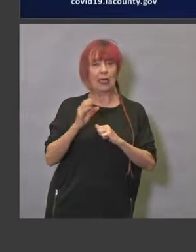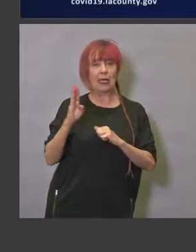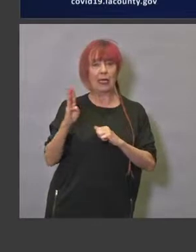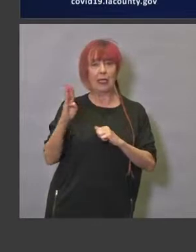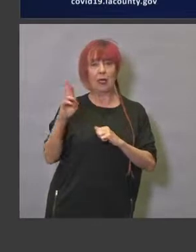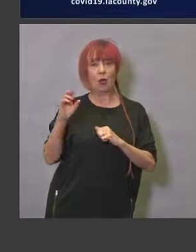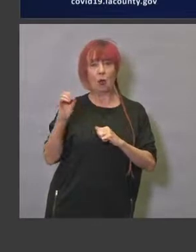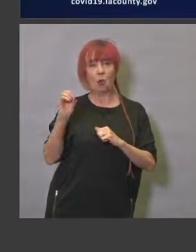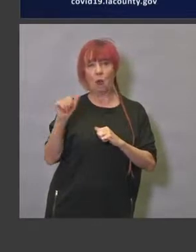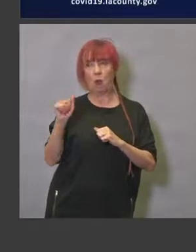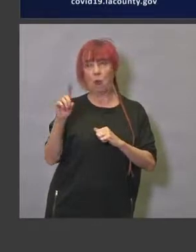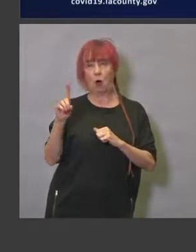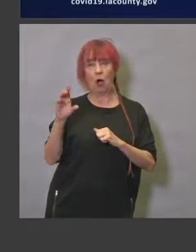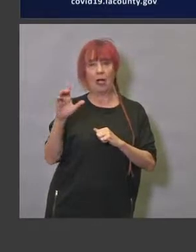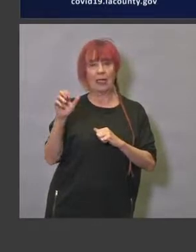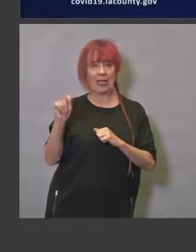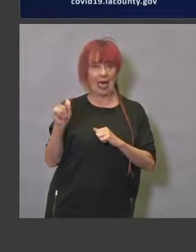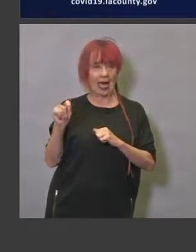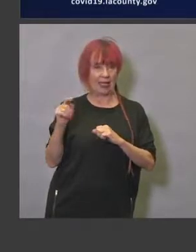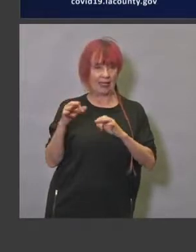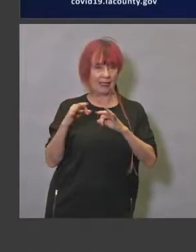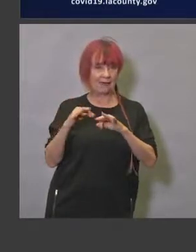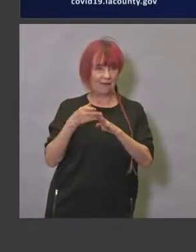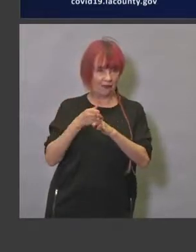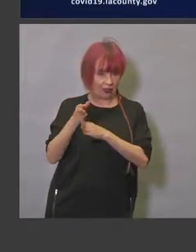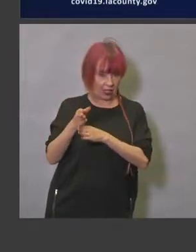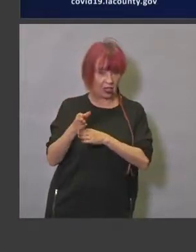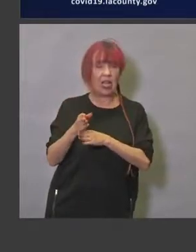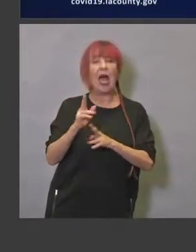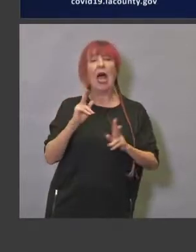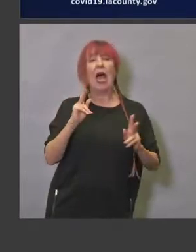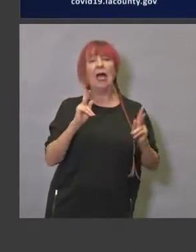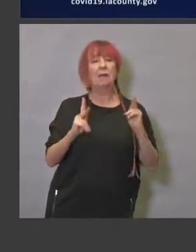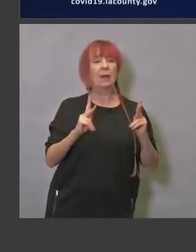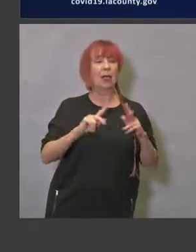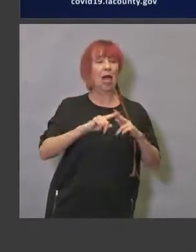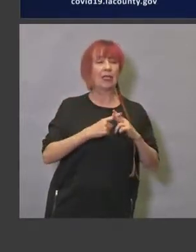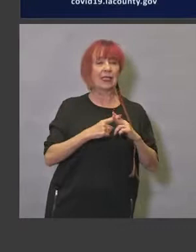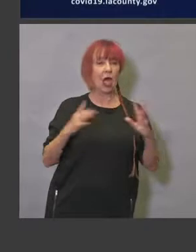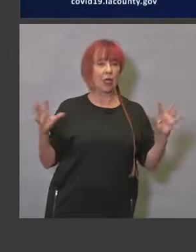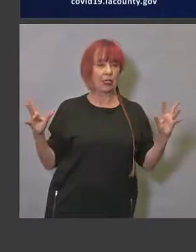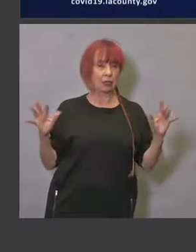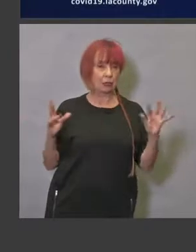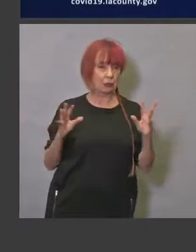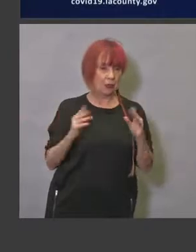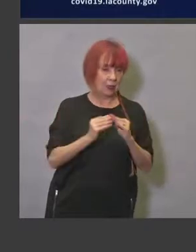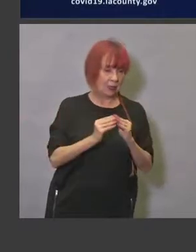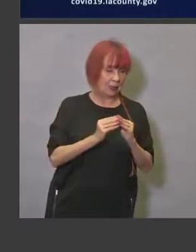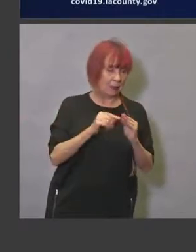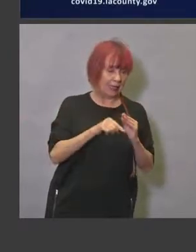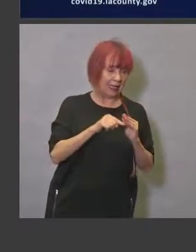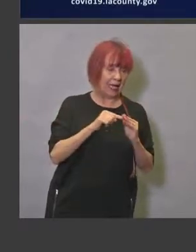and people are starting to congregate again at lifestyle-oriented